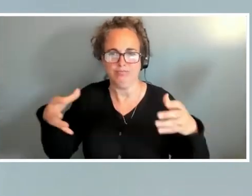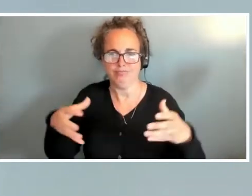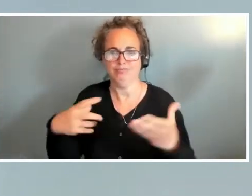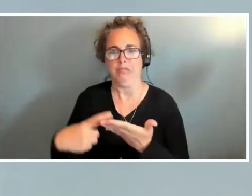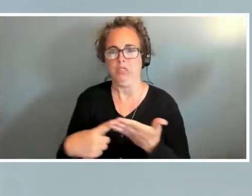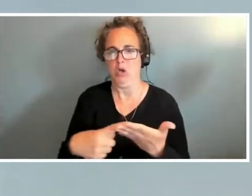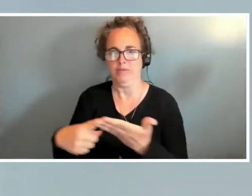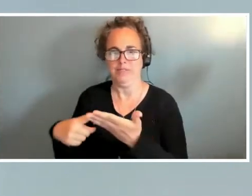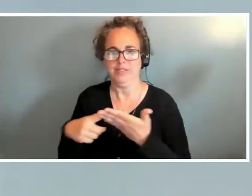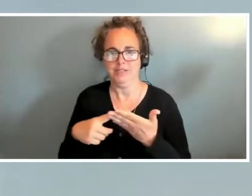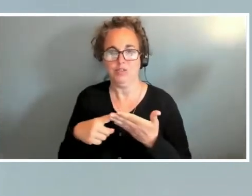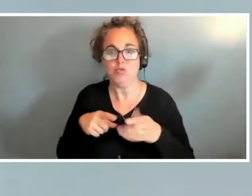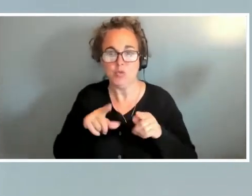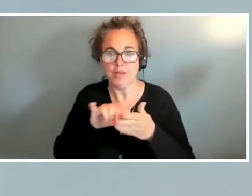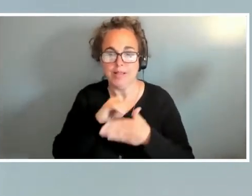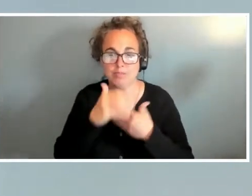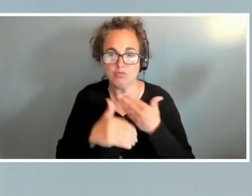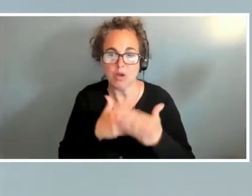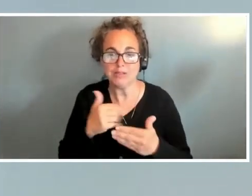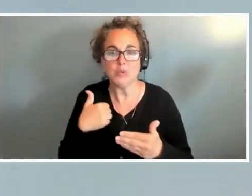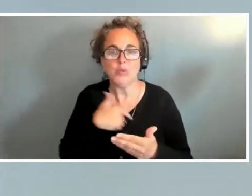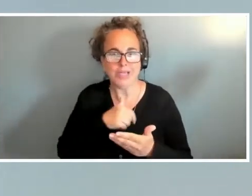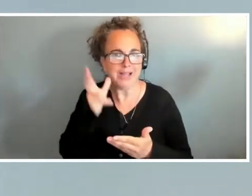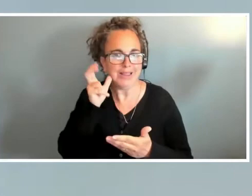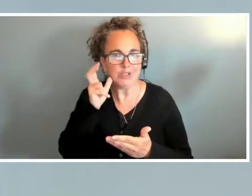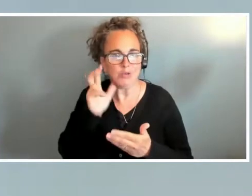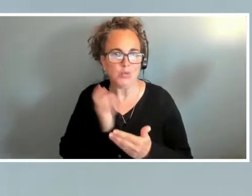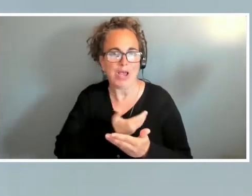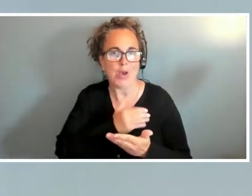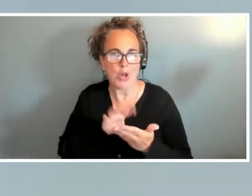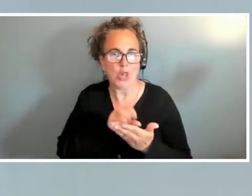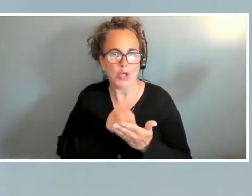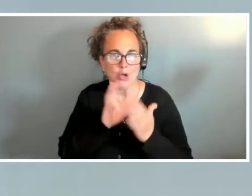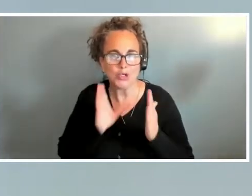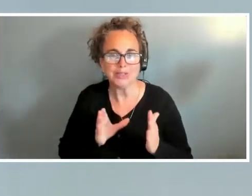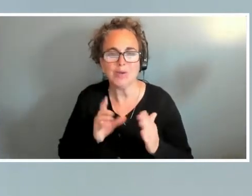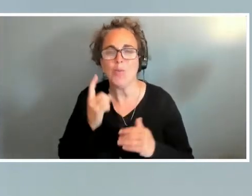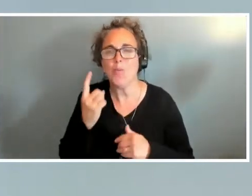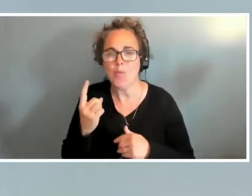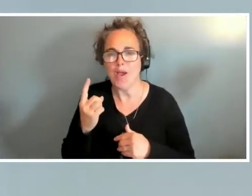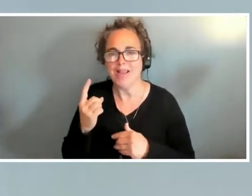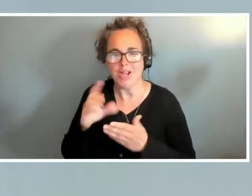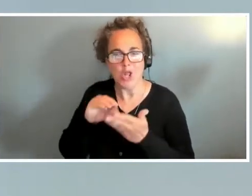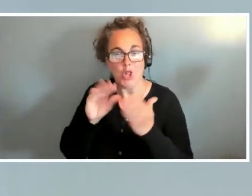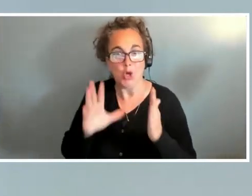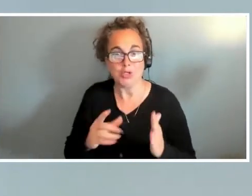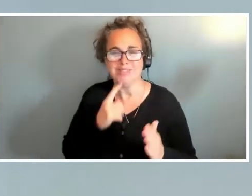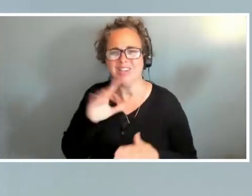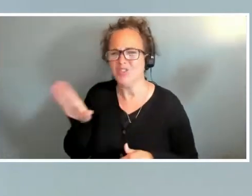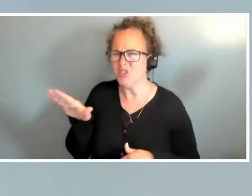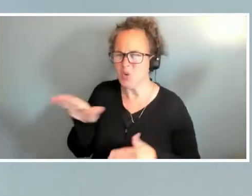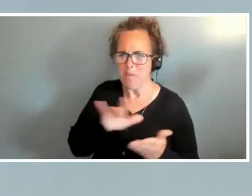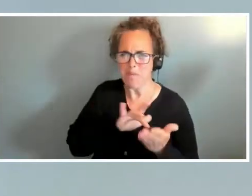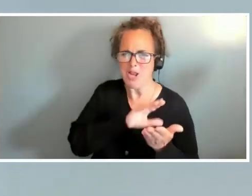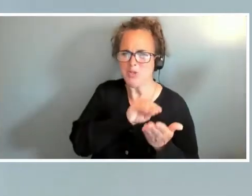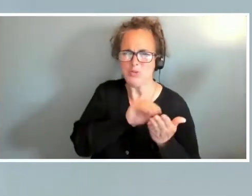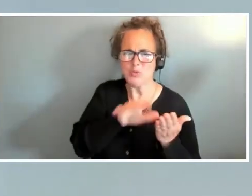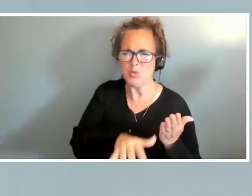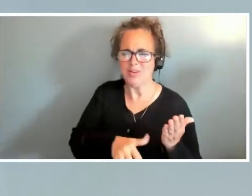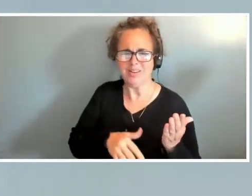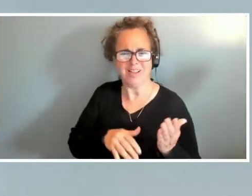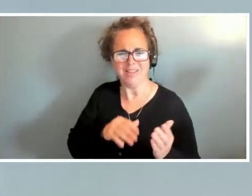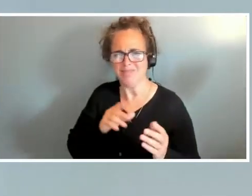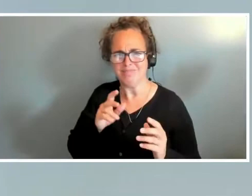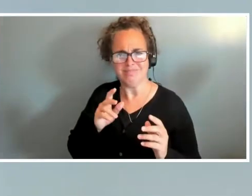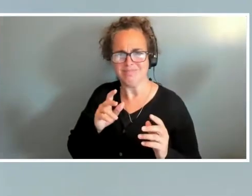Through that process, we also listened to our learners. One of them said, you know, when I was a medical student, I never had anybody who looked